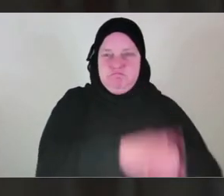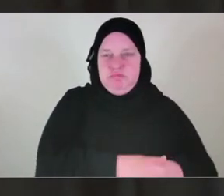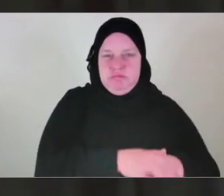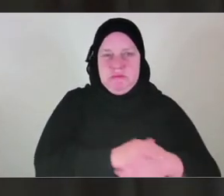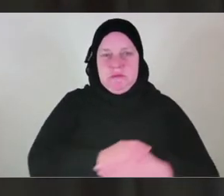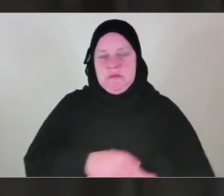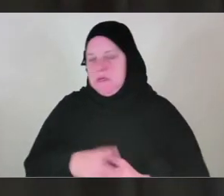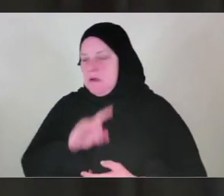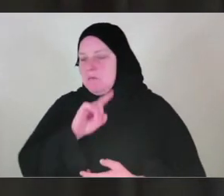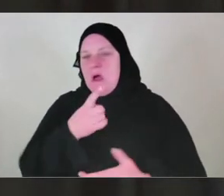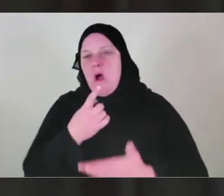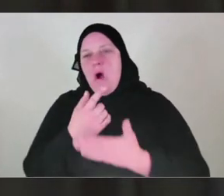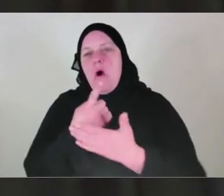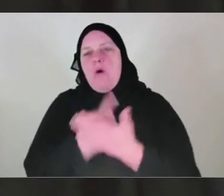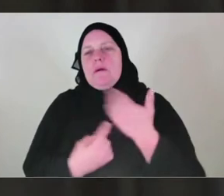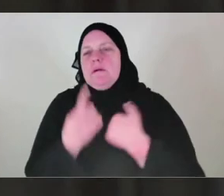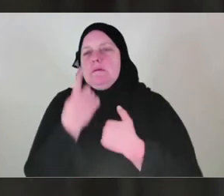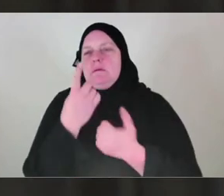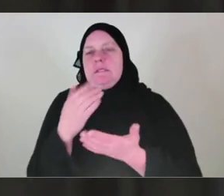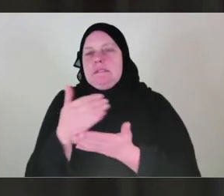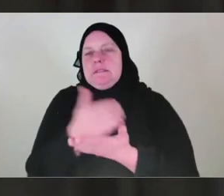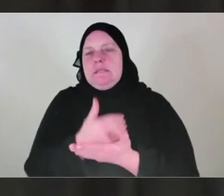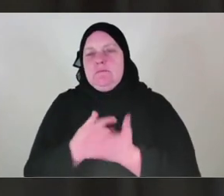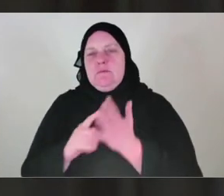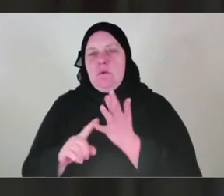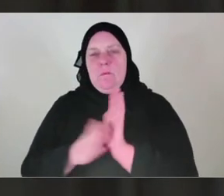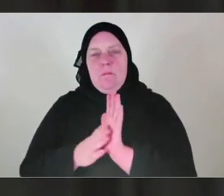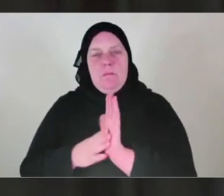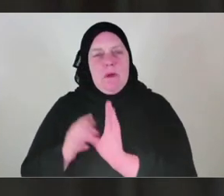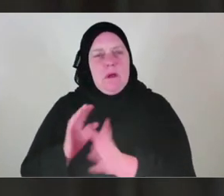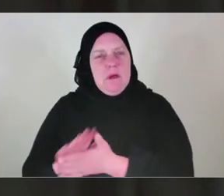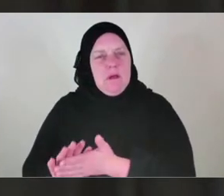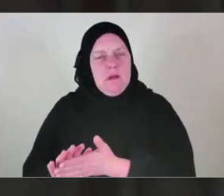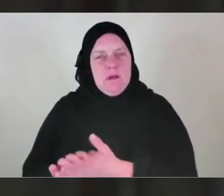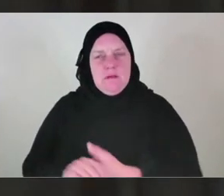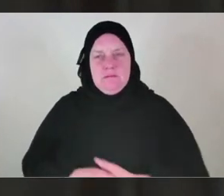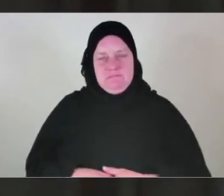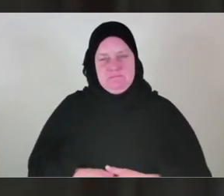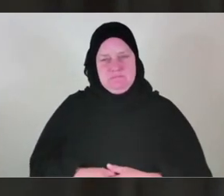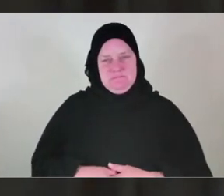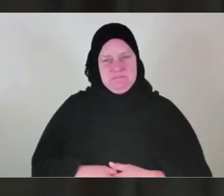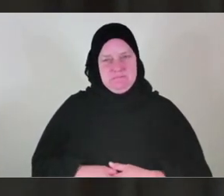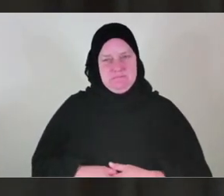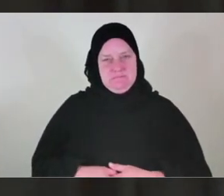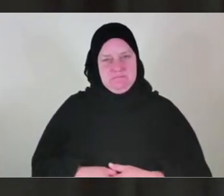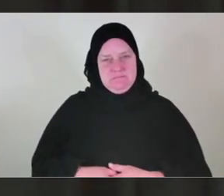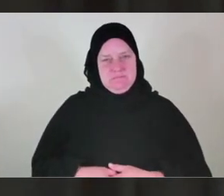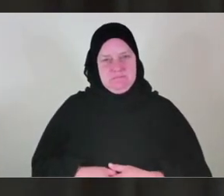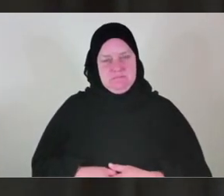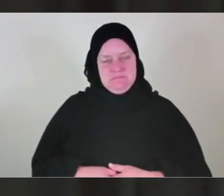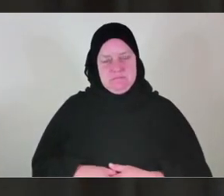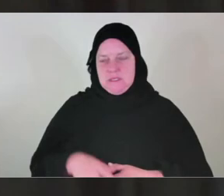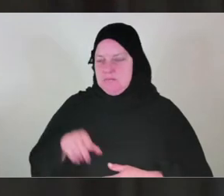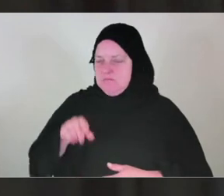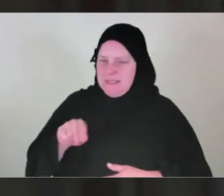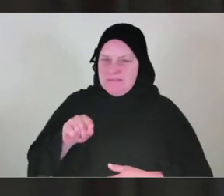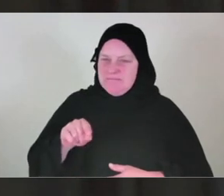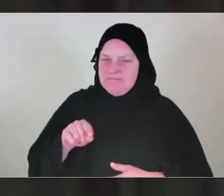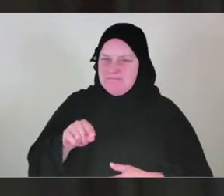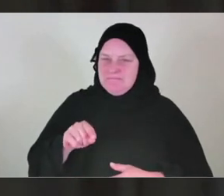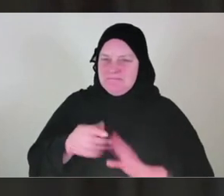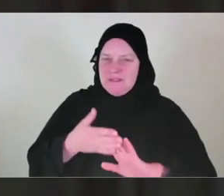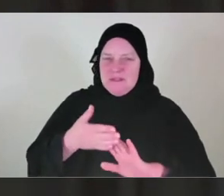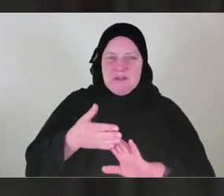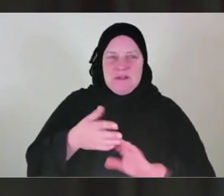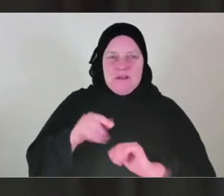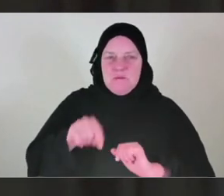the greatest. These are just ordinary people. They were mushriks. They came to the